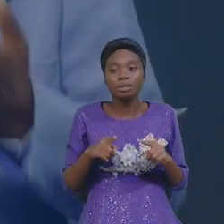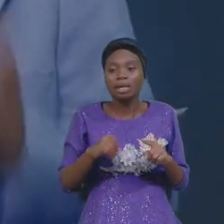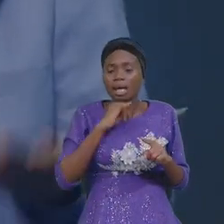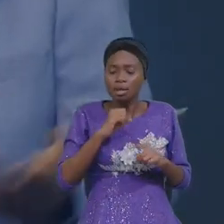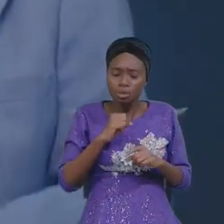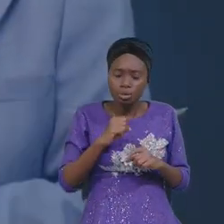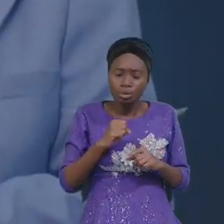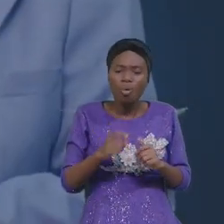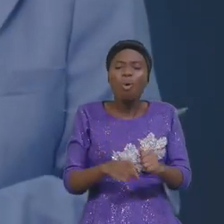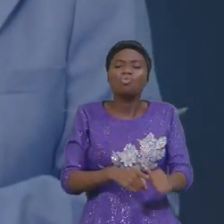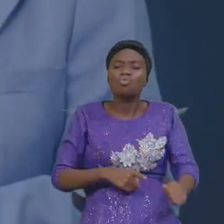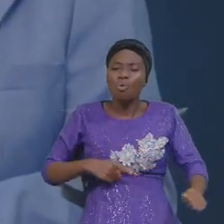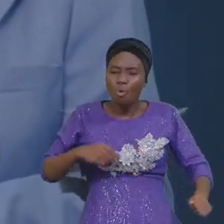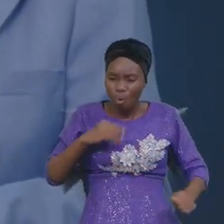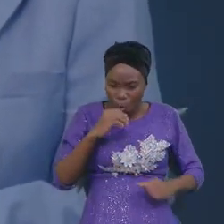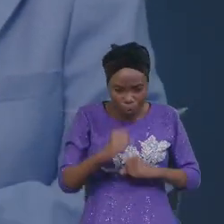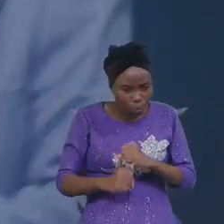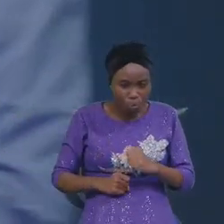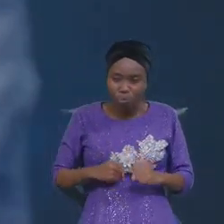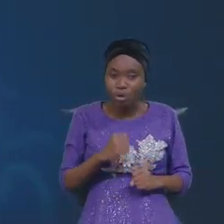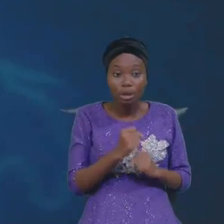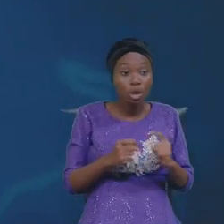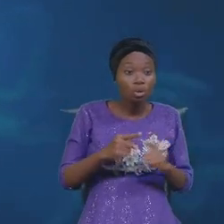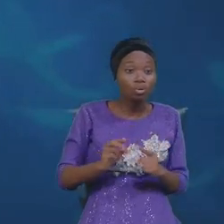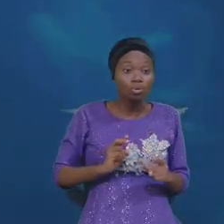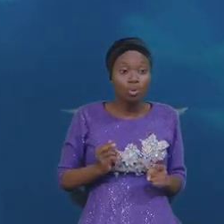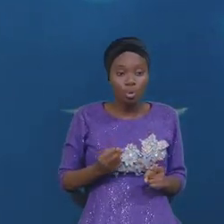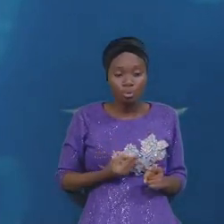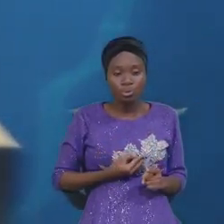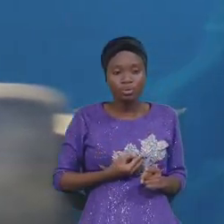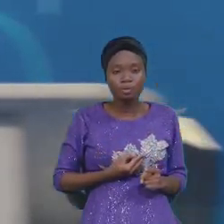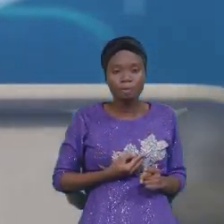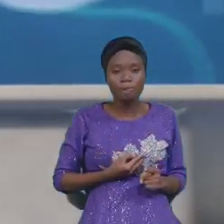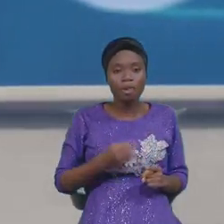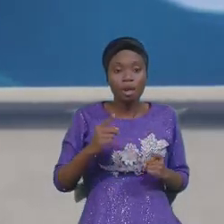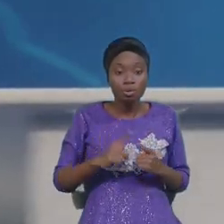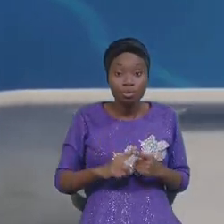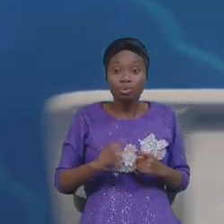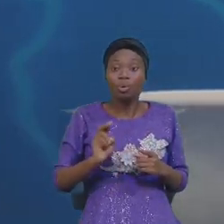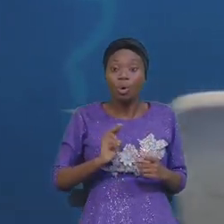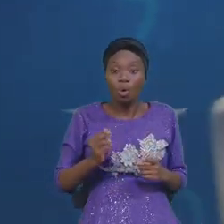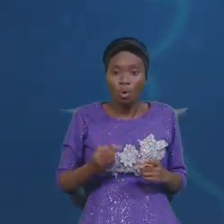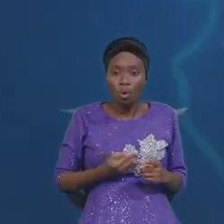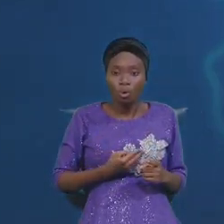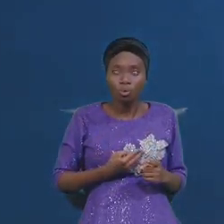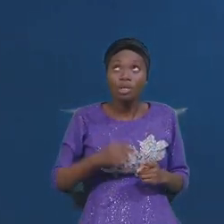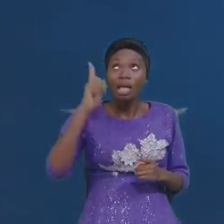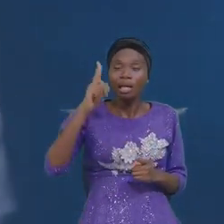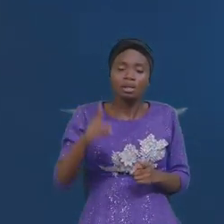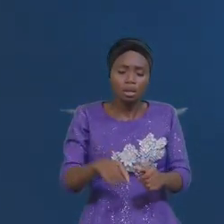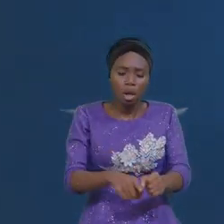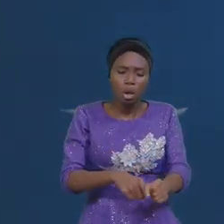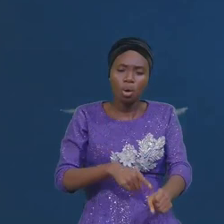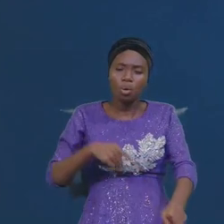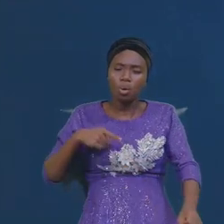long suffering towards what? Towards us is long suffering.